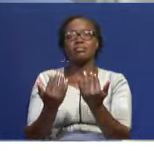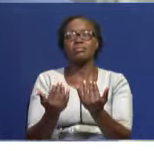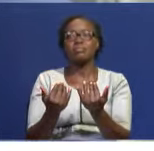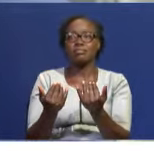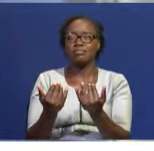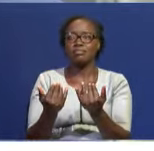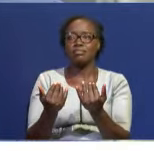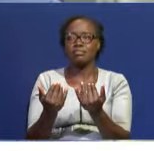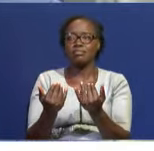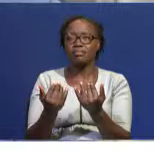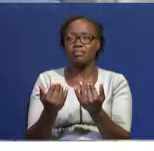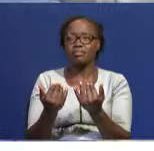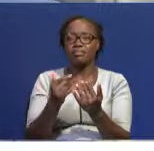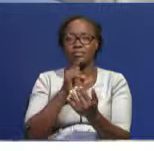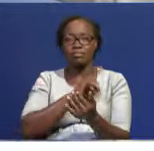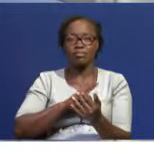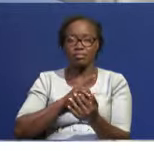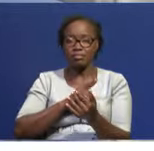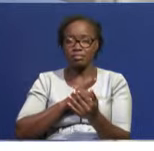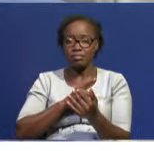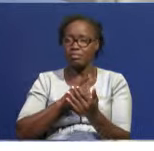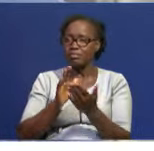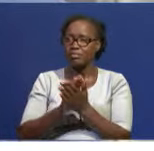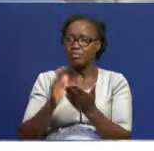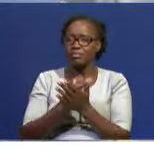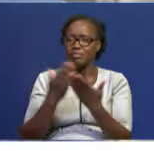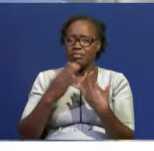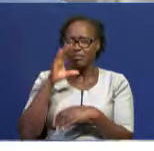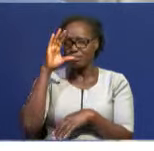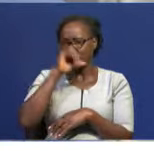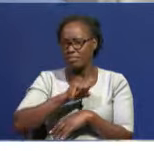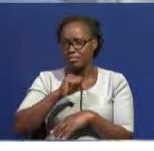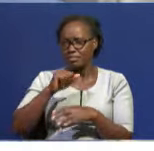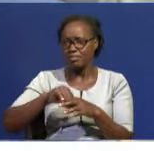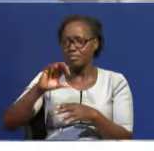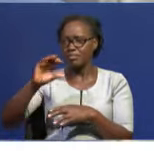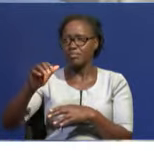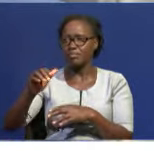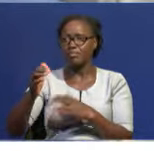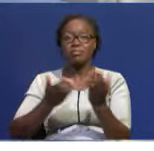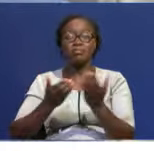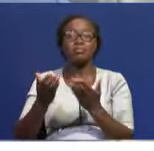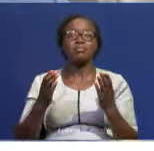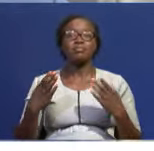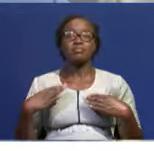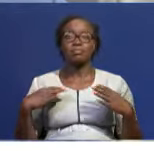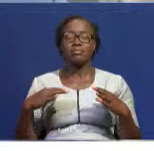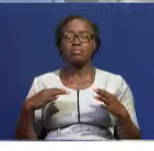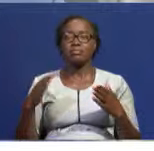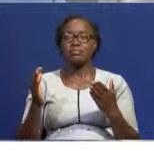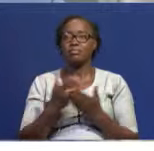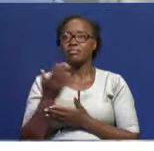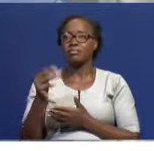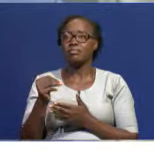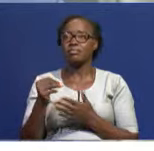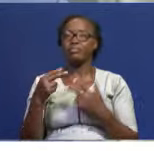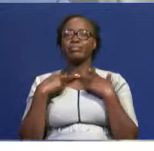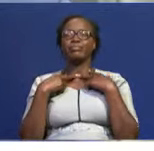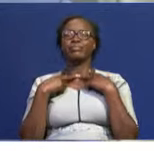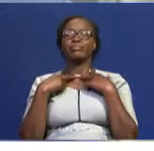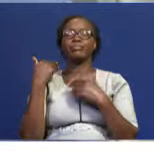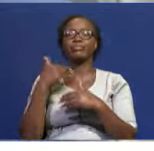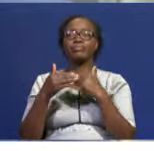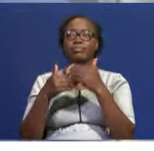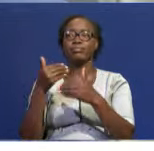now. We are lacking some of our people in the city, our business people, as some of them are trapped in those